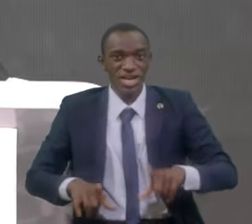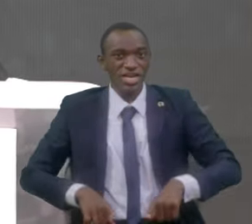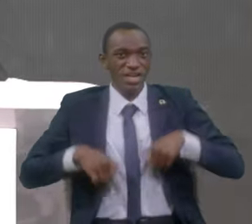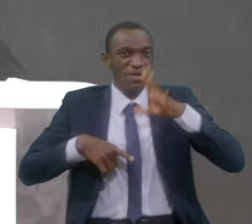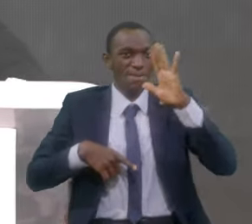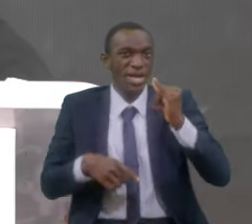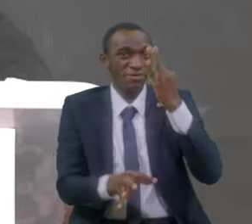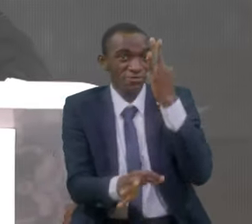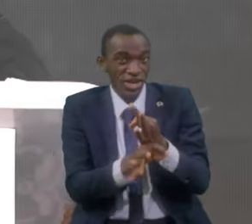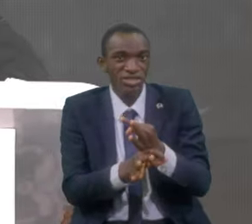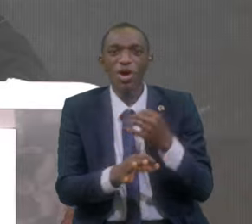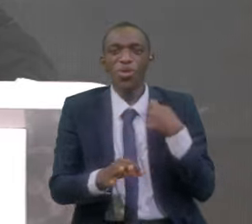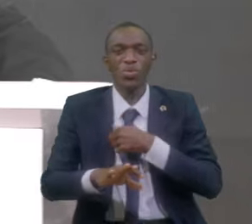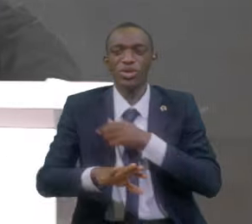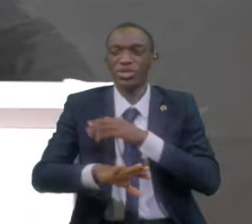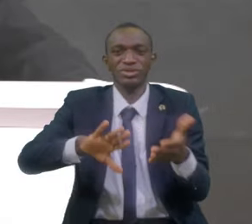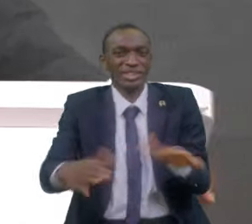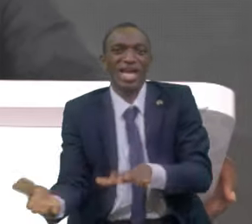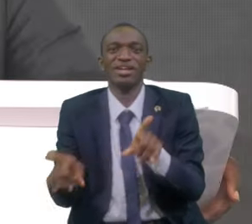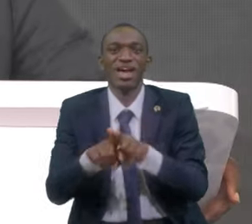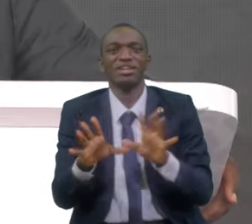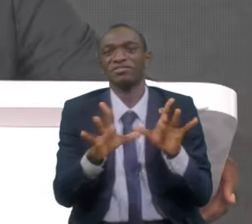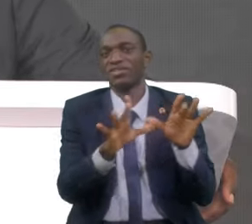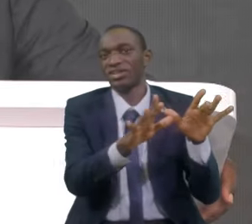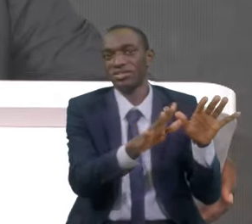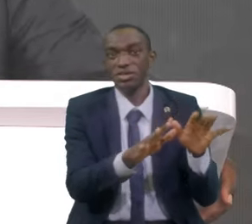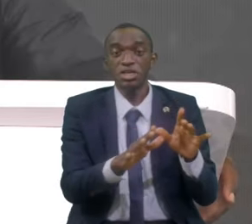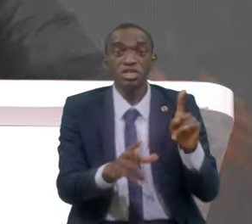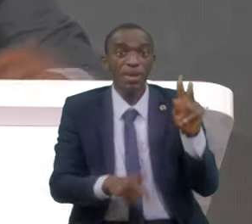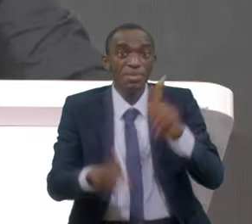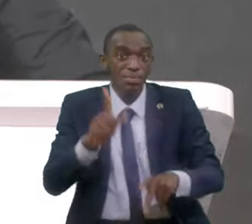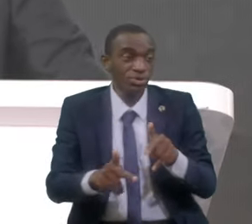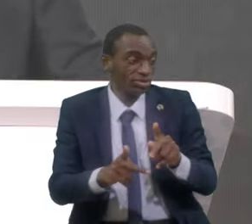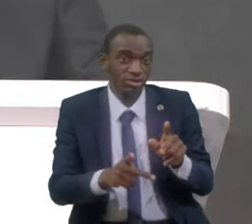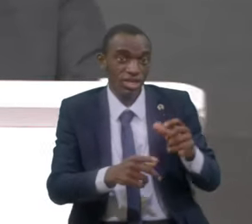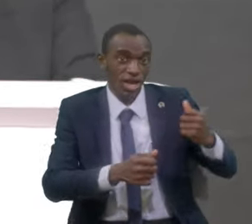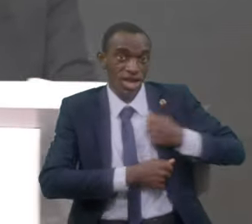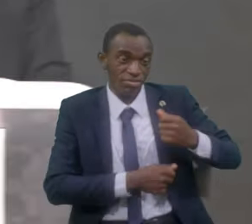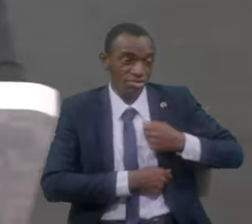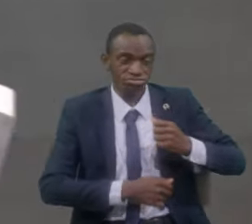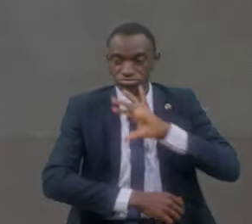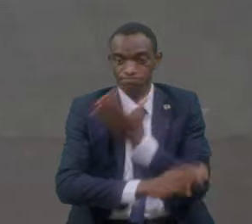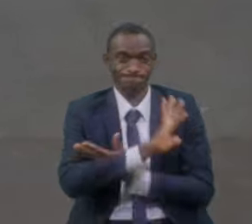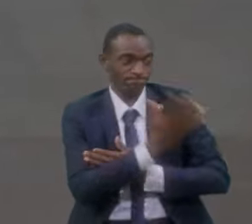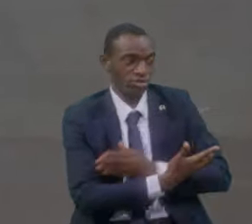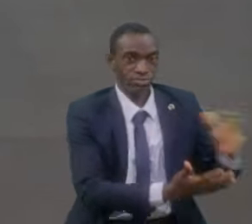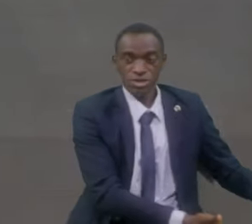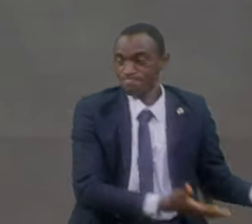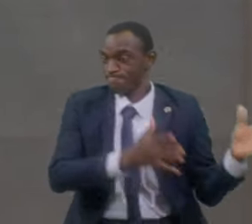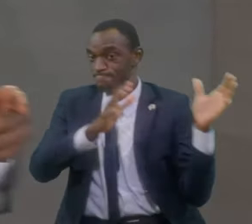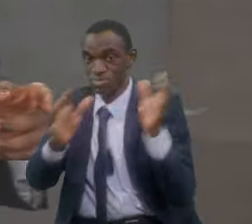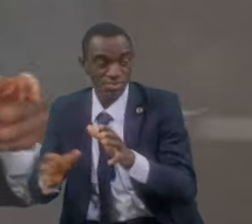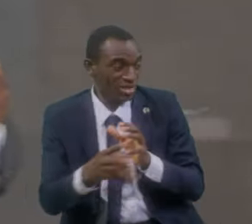flies. The people that took them up, they were the people. They were the people that died.